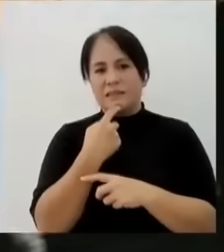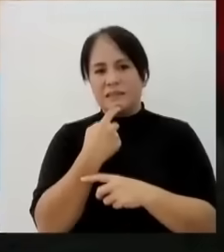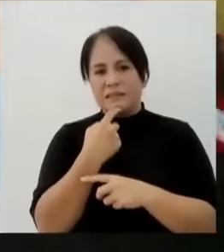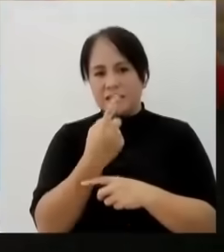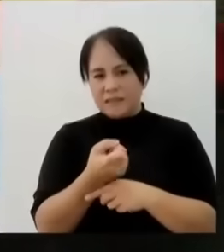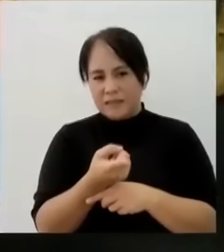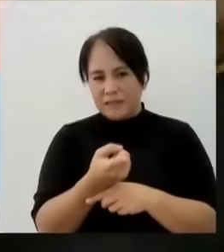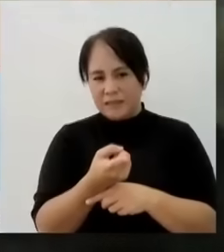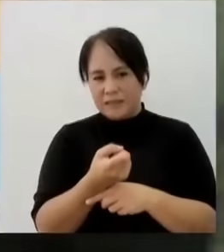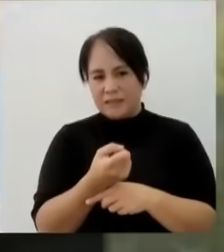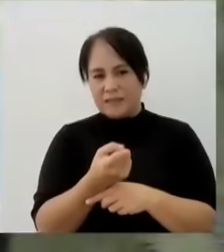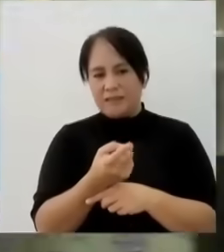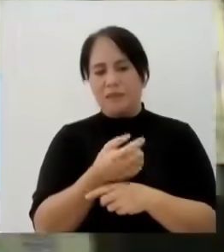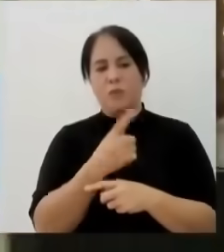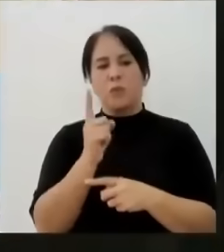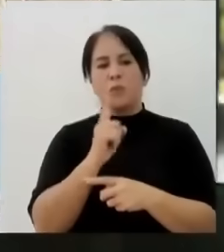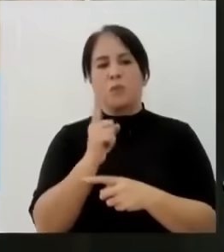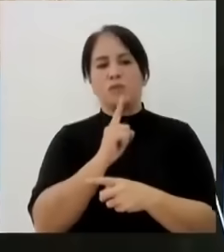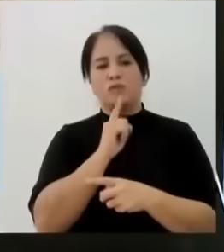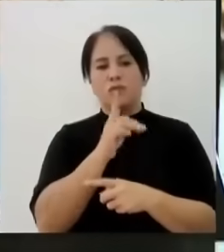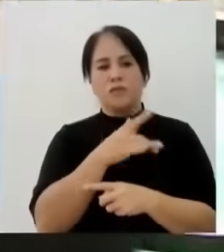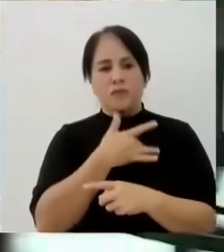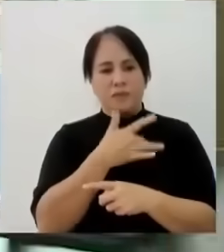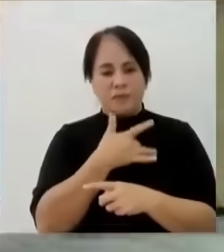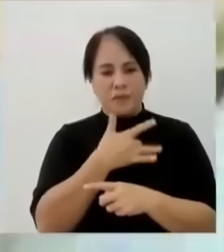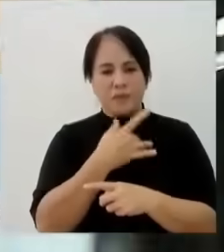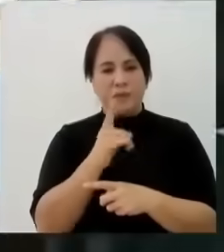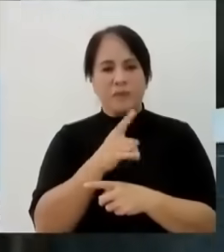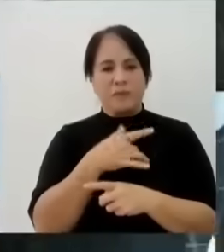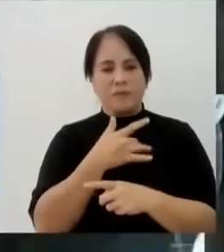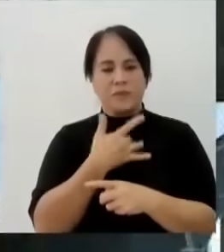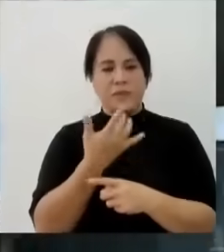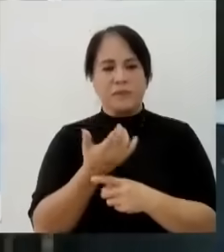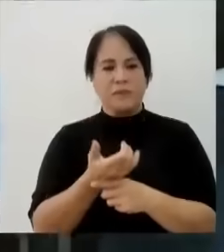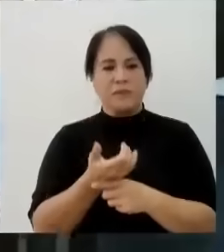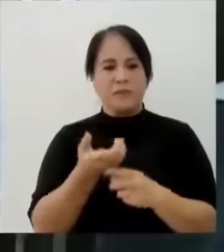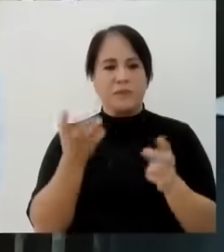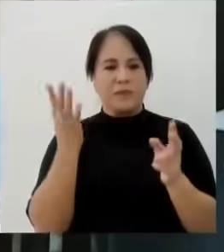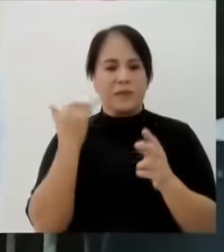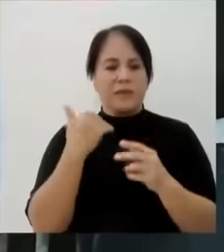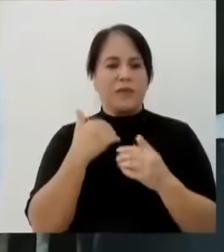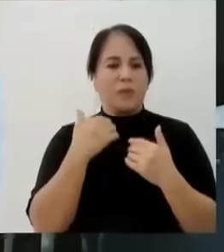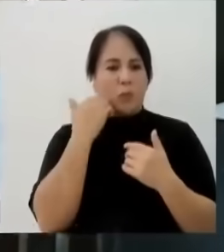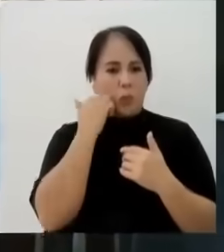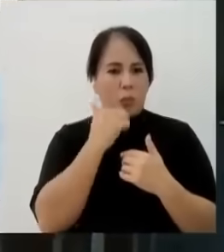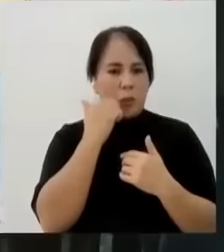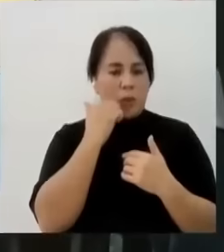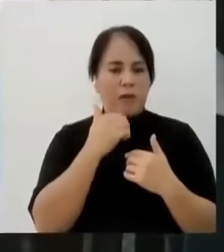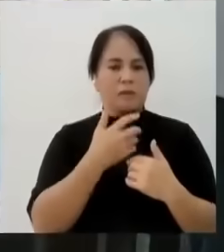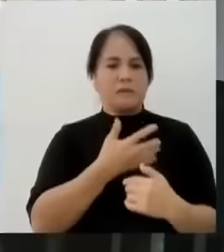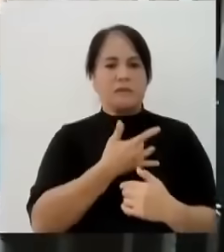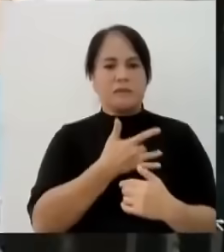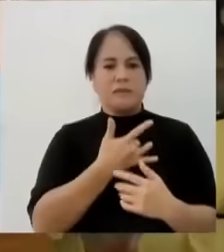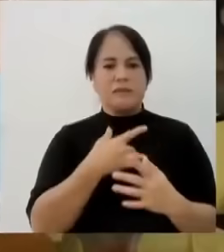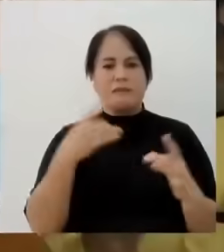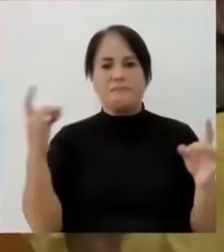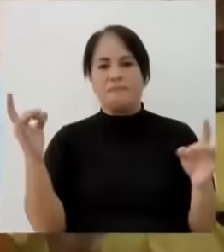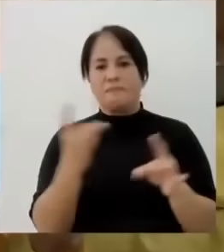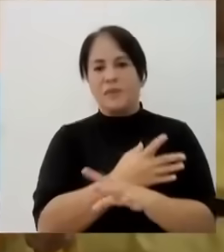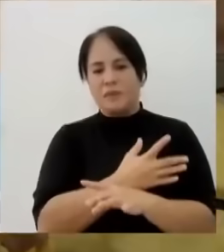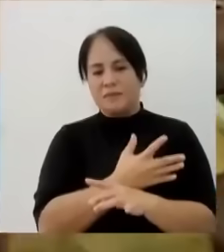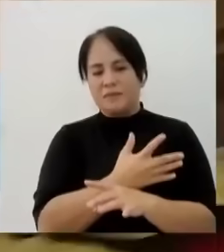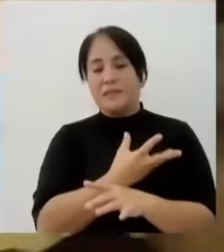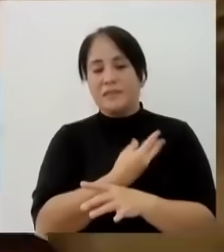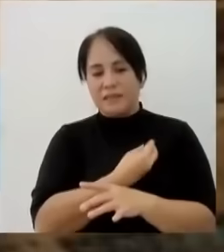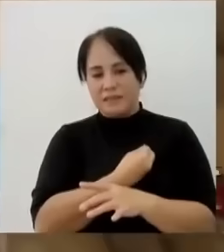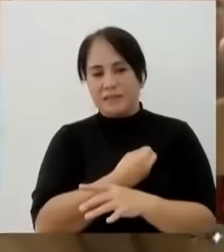speak out on what they truly feel about what they feel that's going here, because there's always that fear of retaliation, the fear of